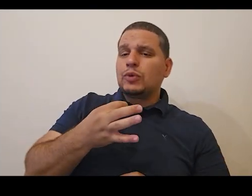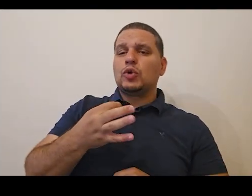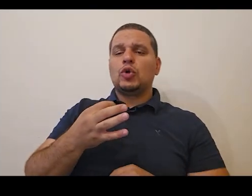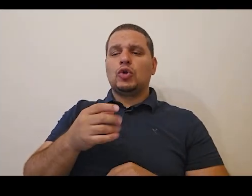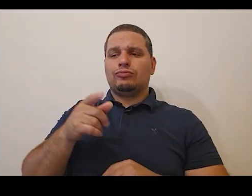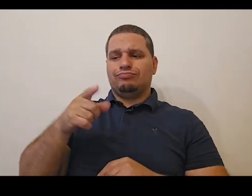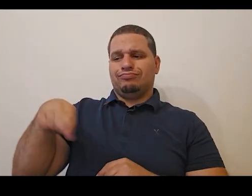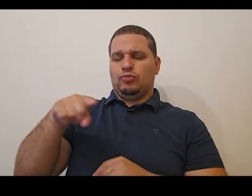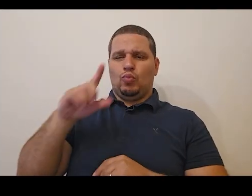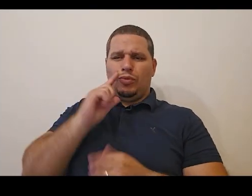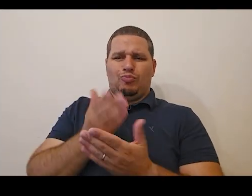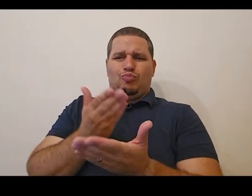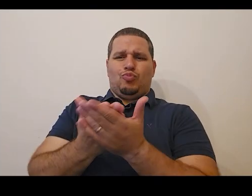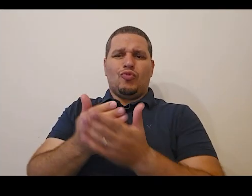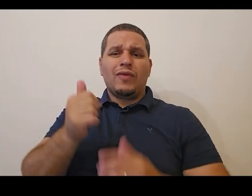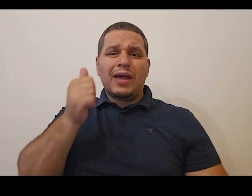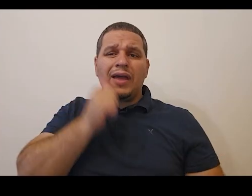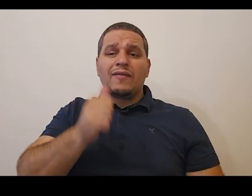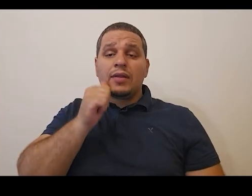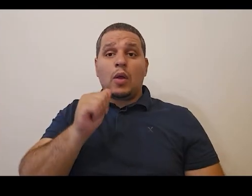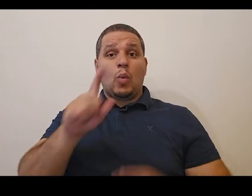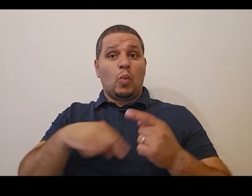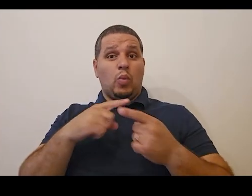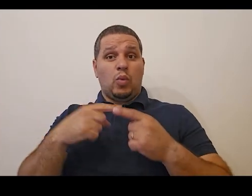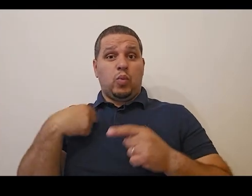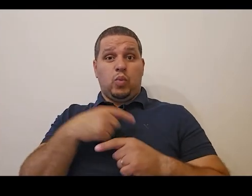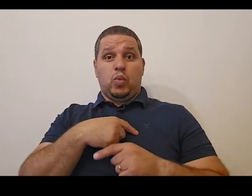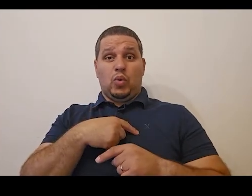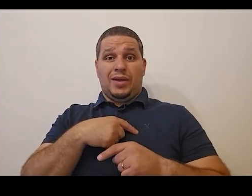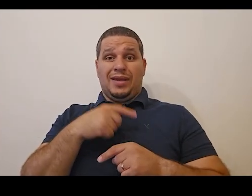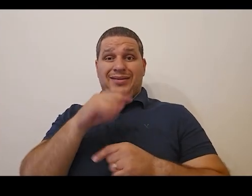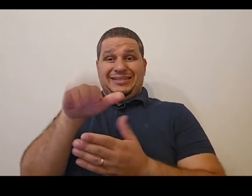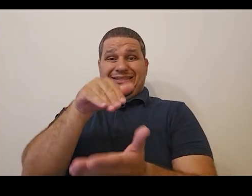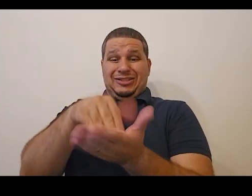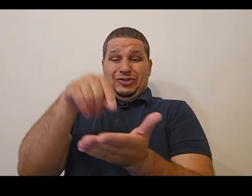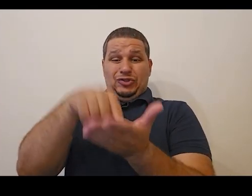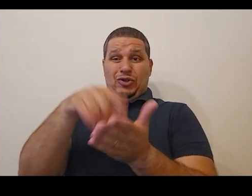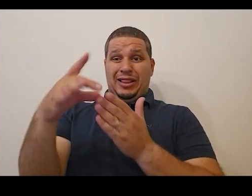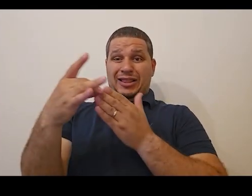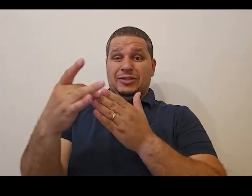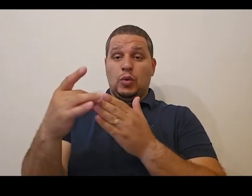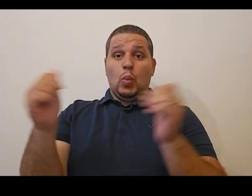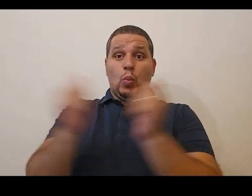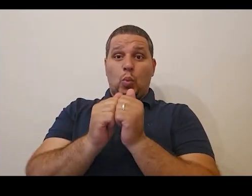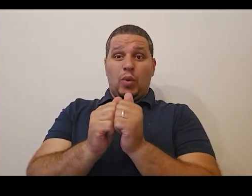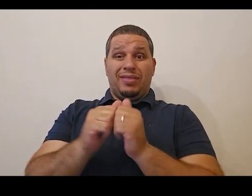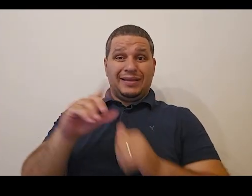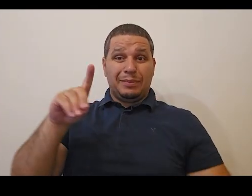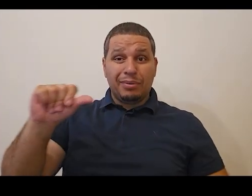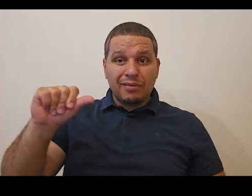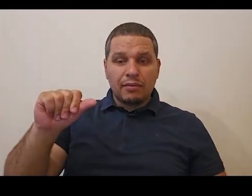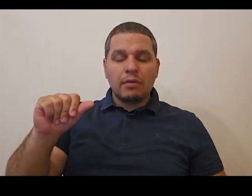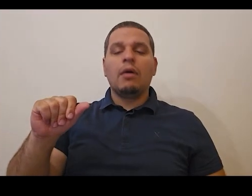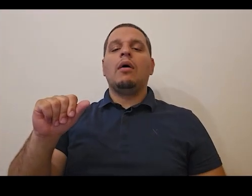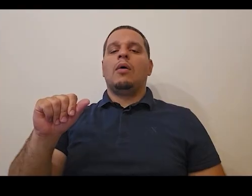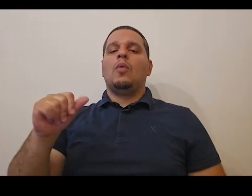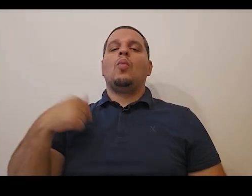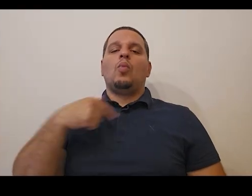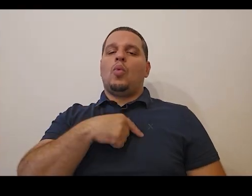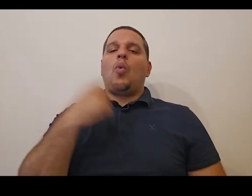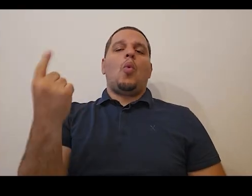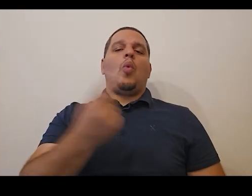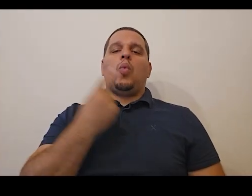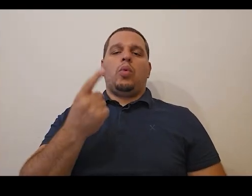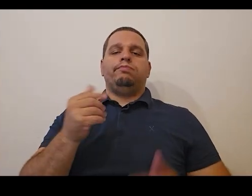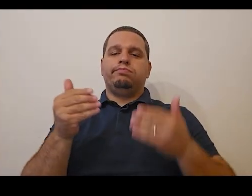every day that when we center leadership of people with disabilities, we